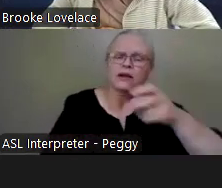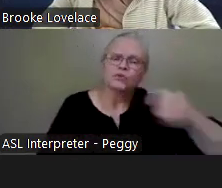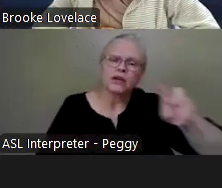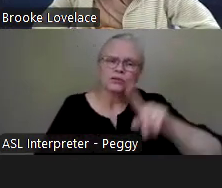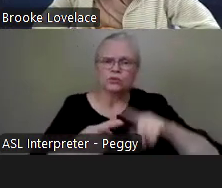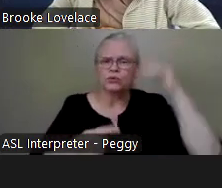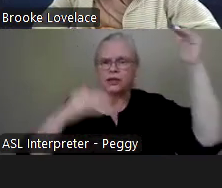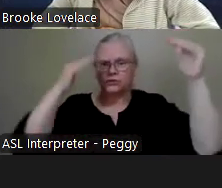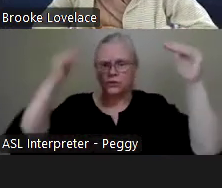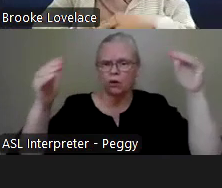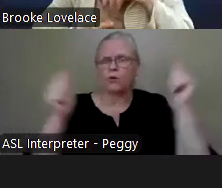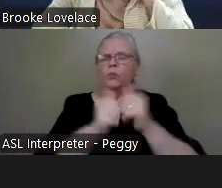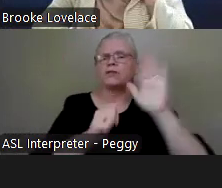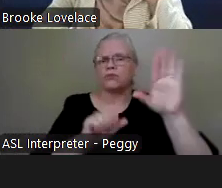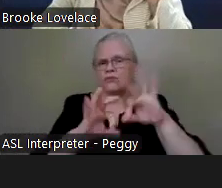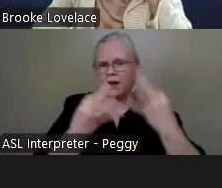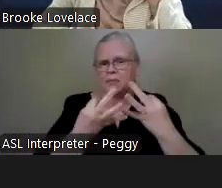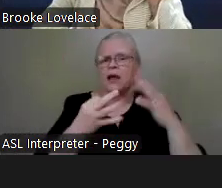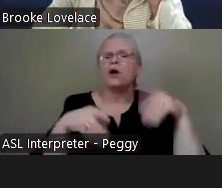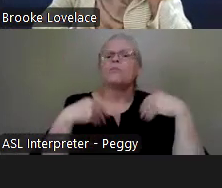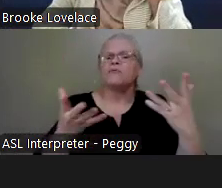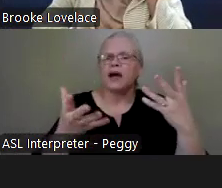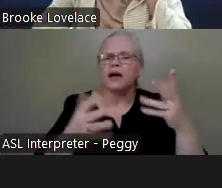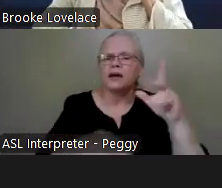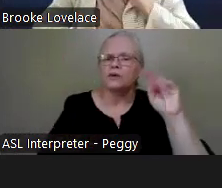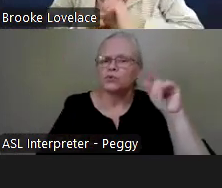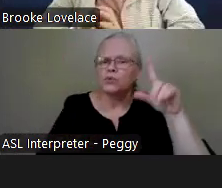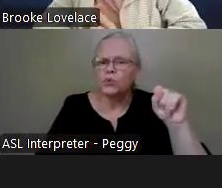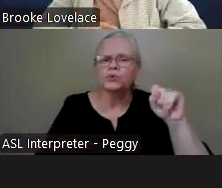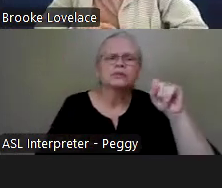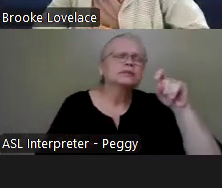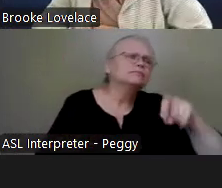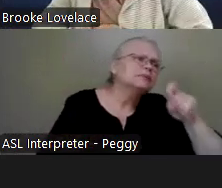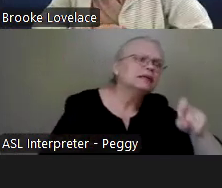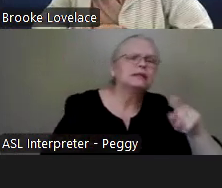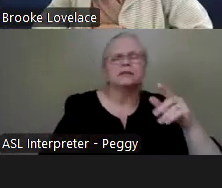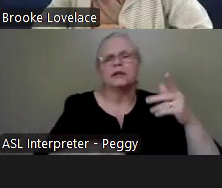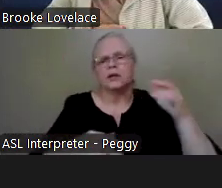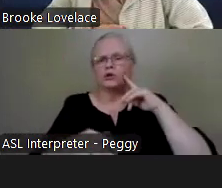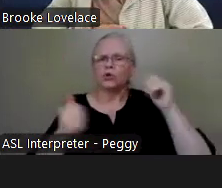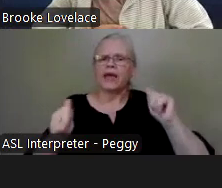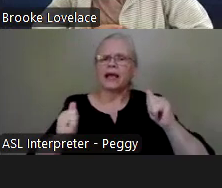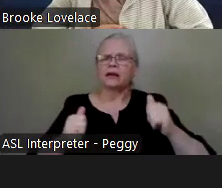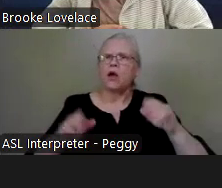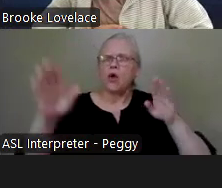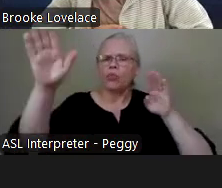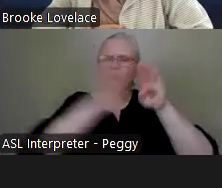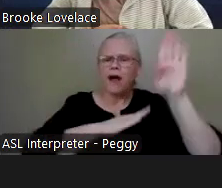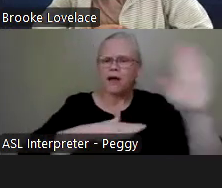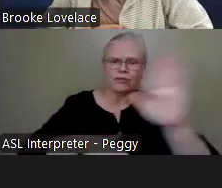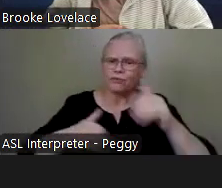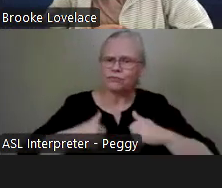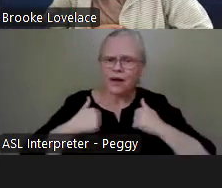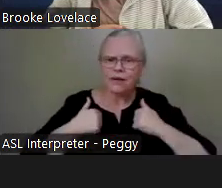adulthood along with their families and provide the tools and supports they need to succeed and thrive. And so one of the activities we'll do under here would be our